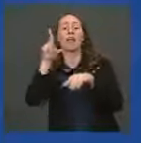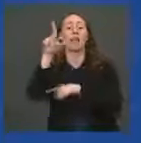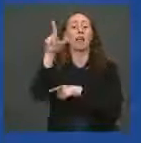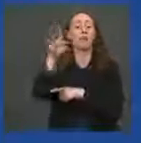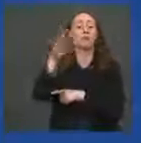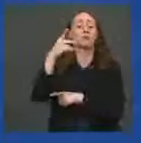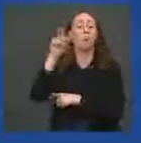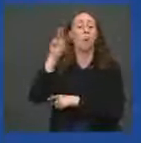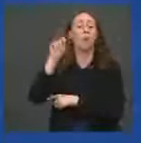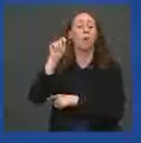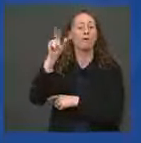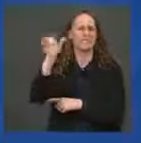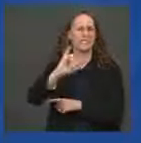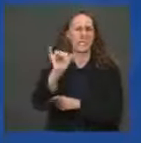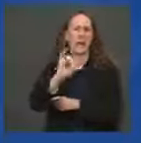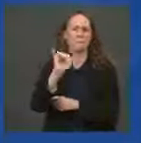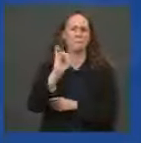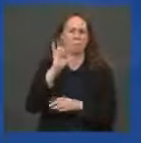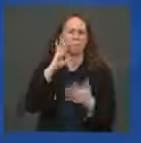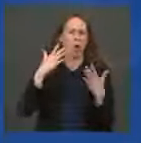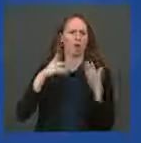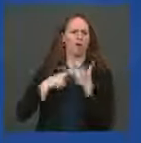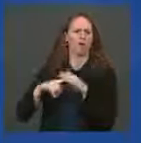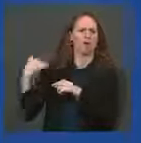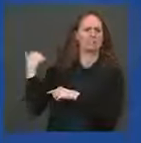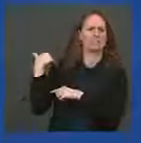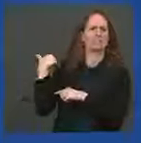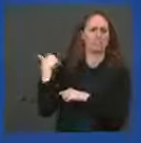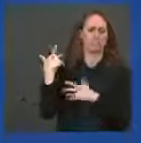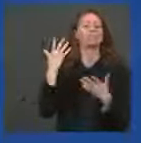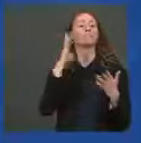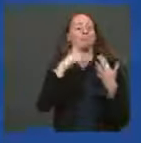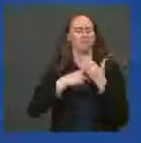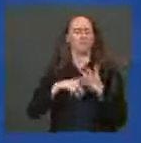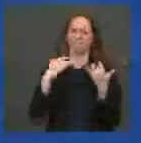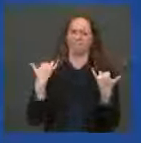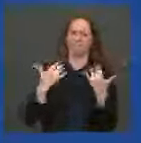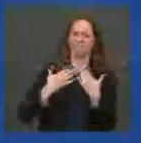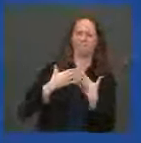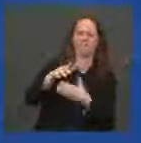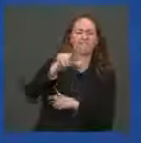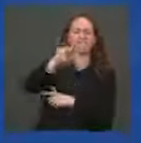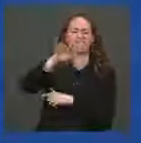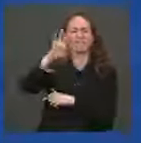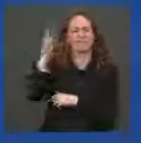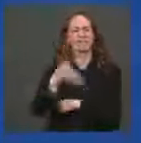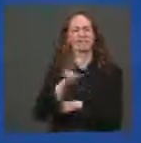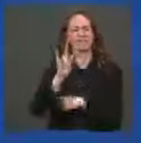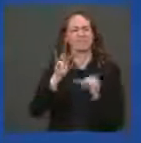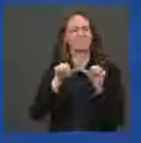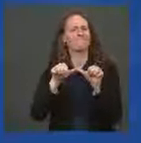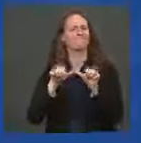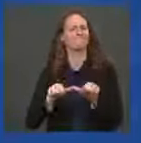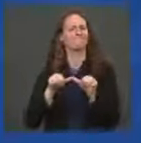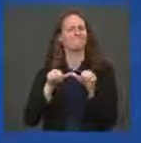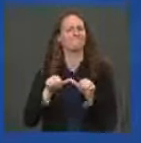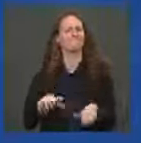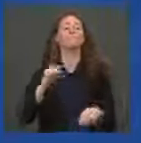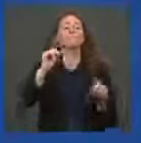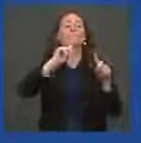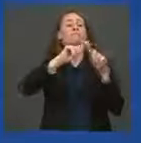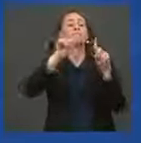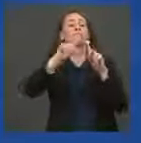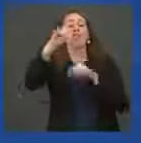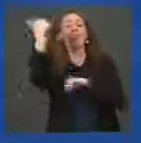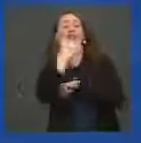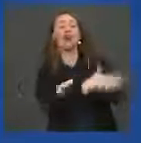just weeks ago. 24/7 system, what most of the leading countries in the world already operate on now, except